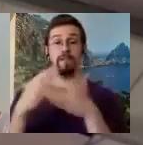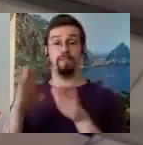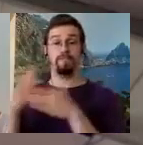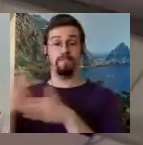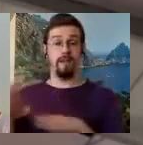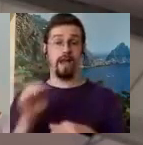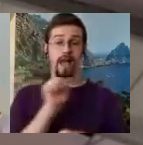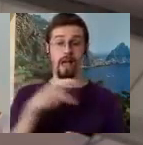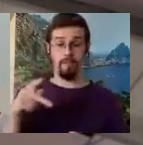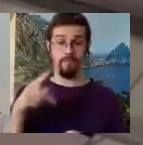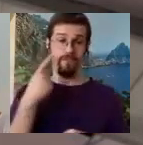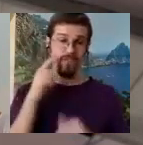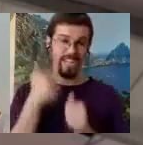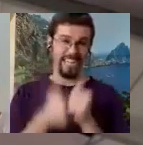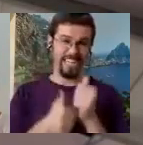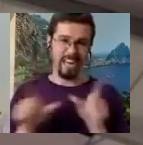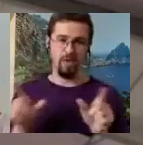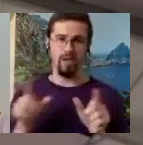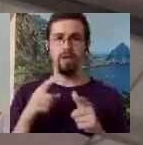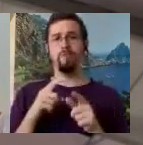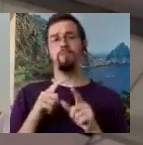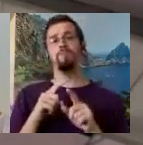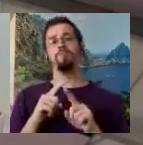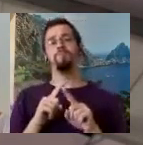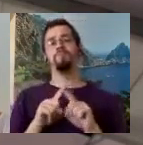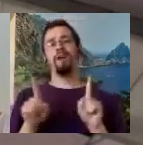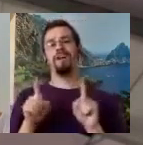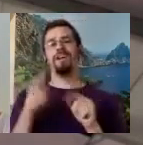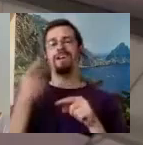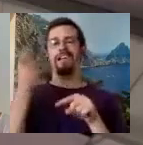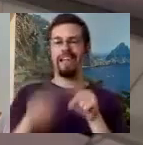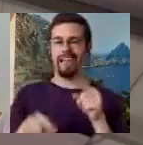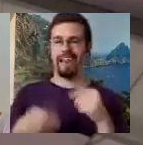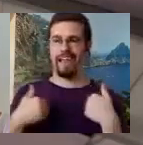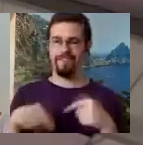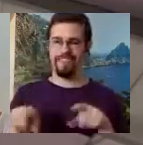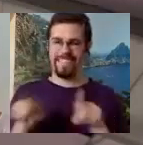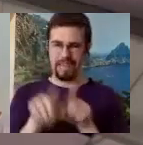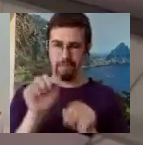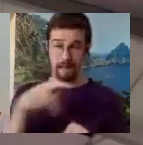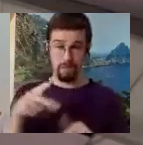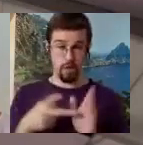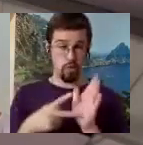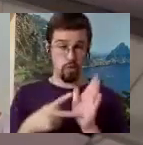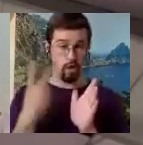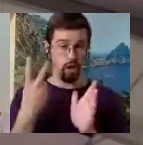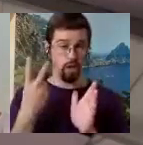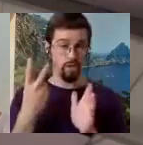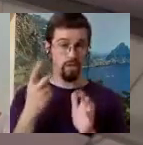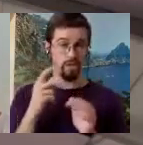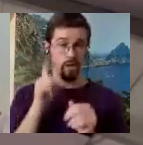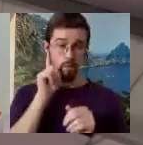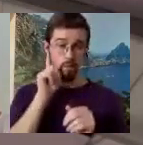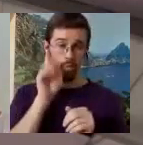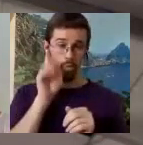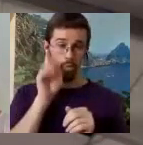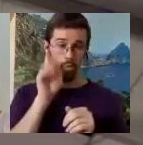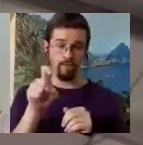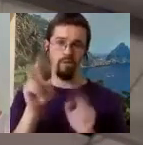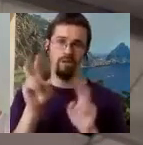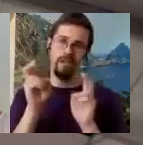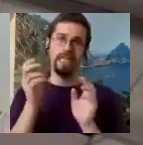become too heavy and too much of memory and would be expensive to download. So then the idea of making a separate app